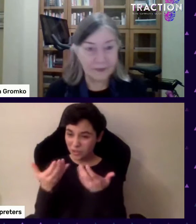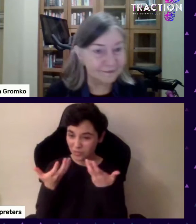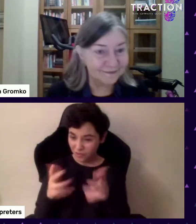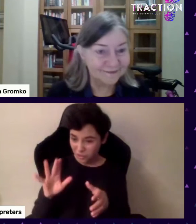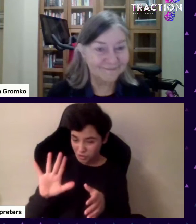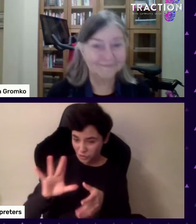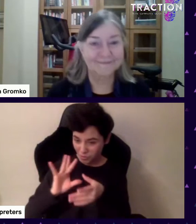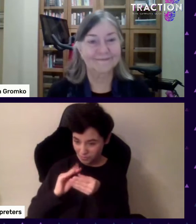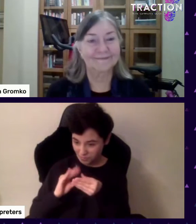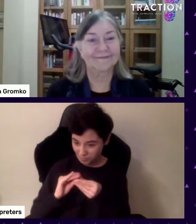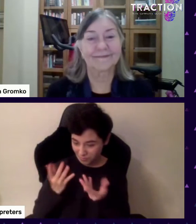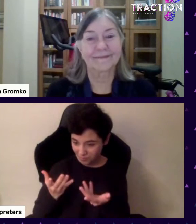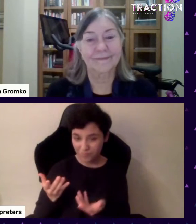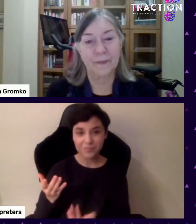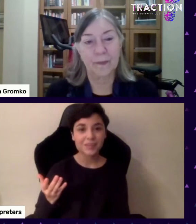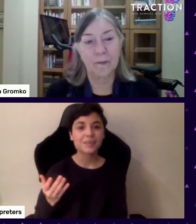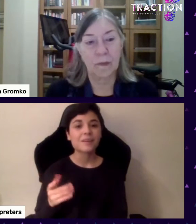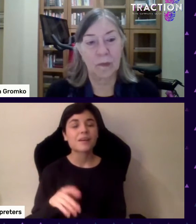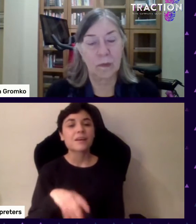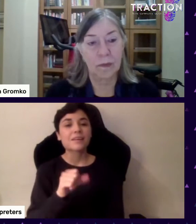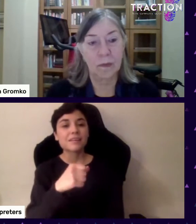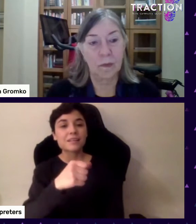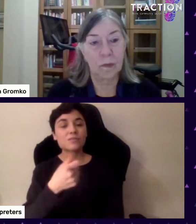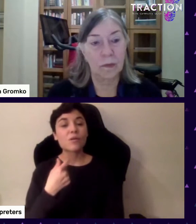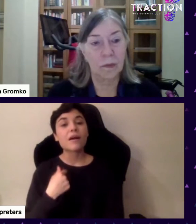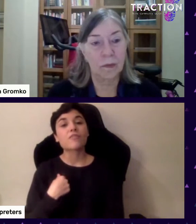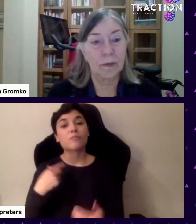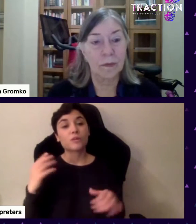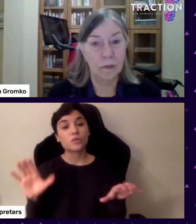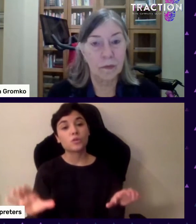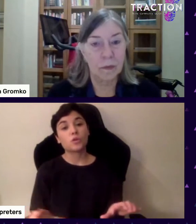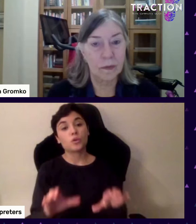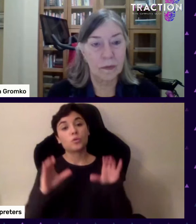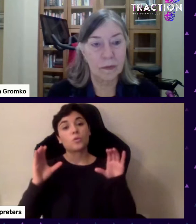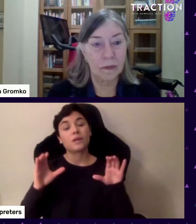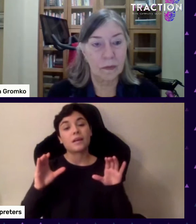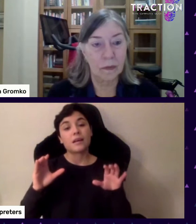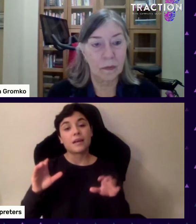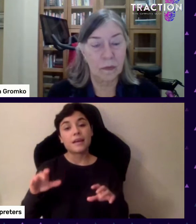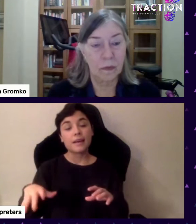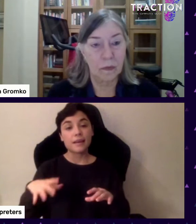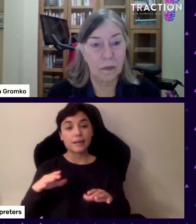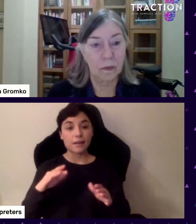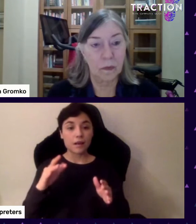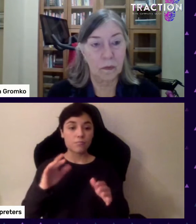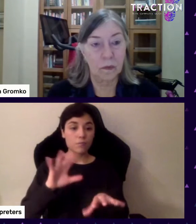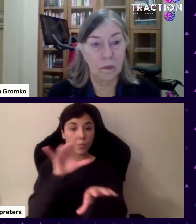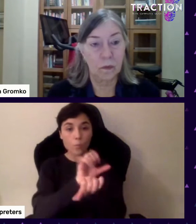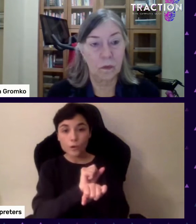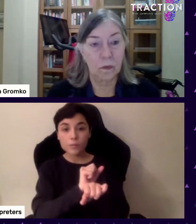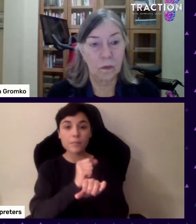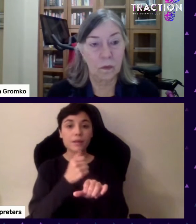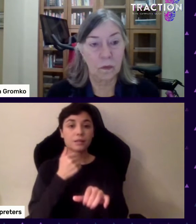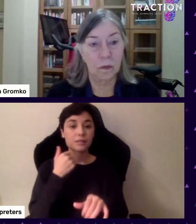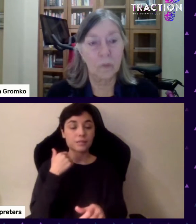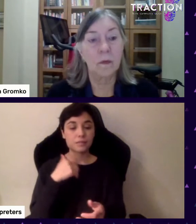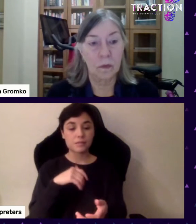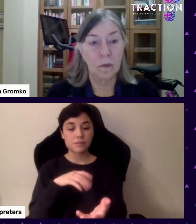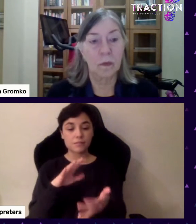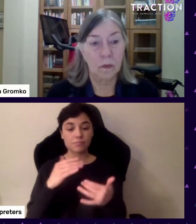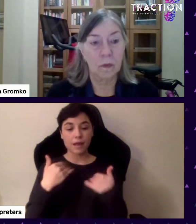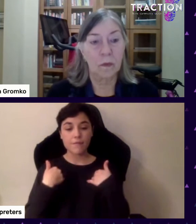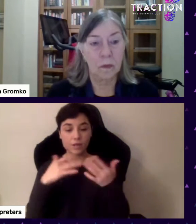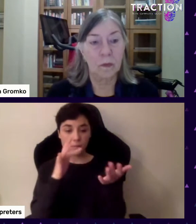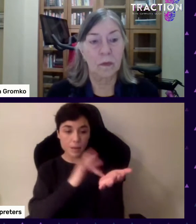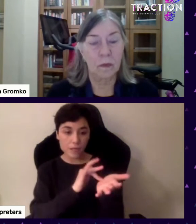Sure. to So part of this is I have been telemedicine for a year, and so I've had a historically low